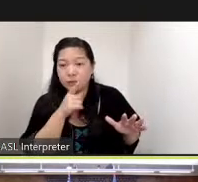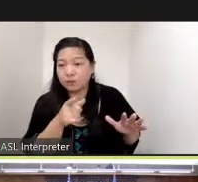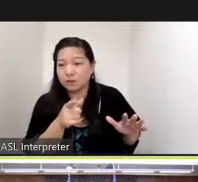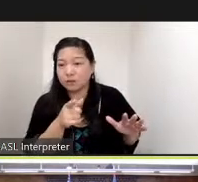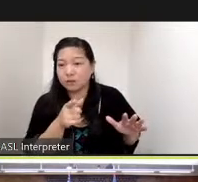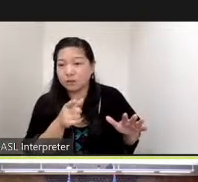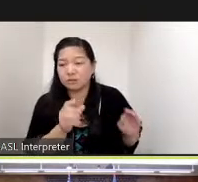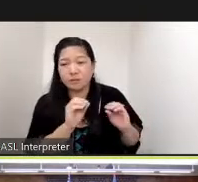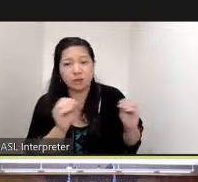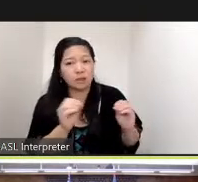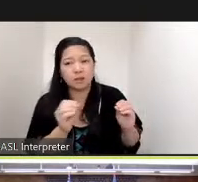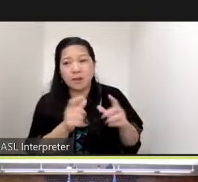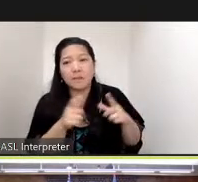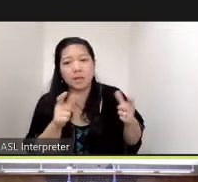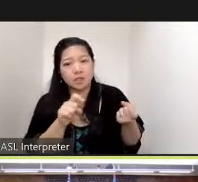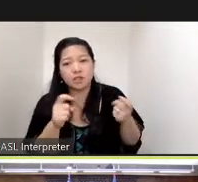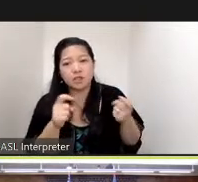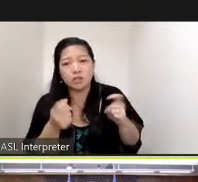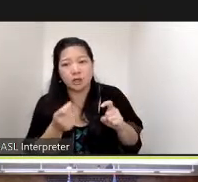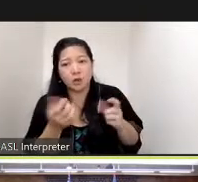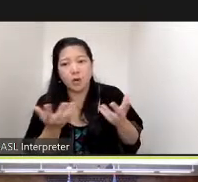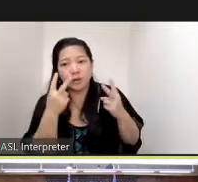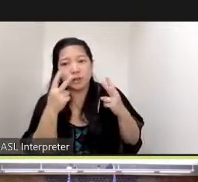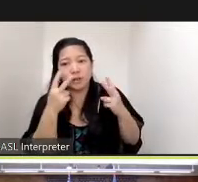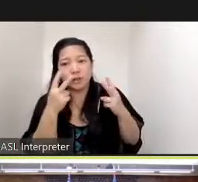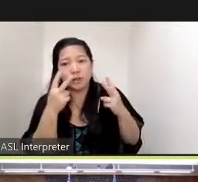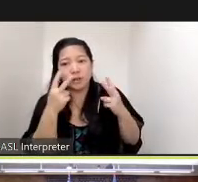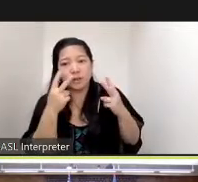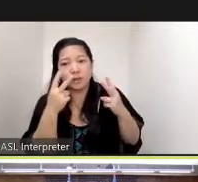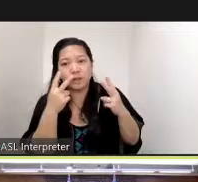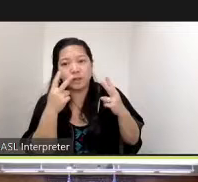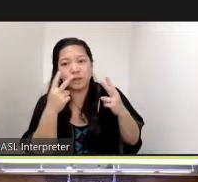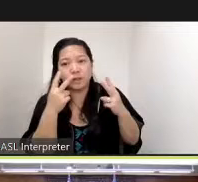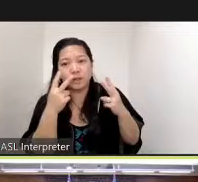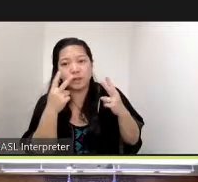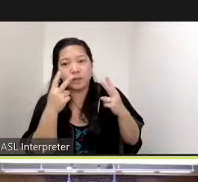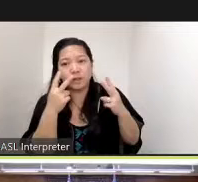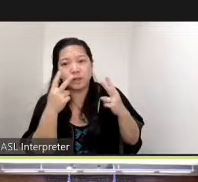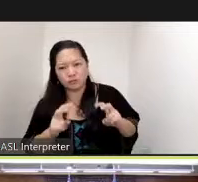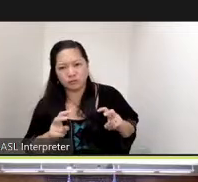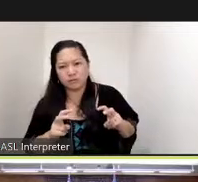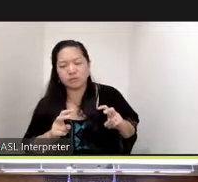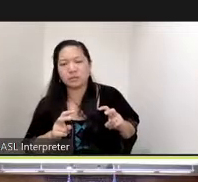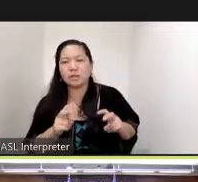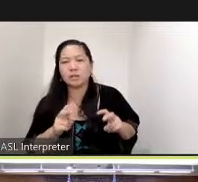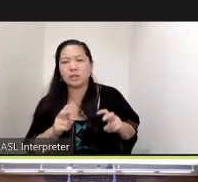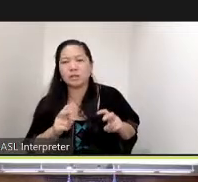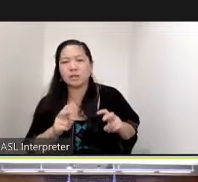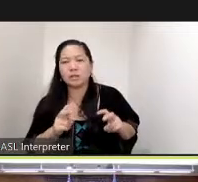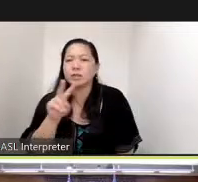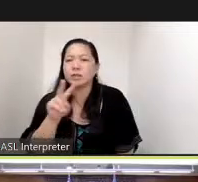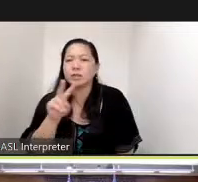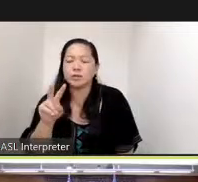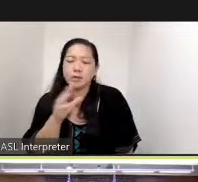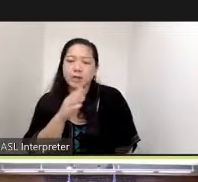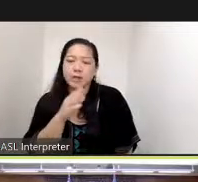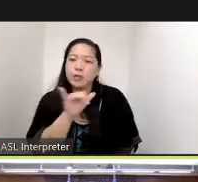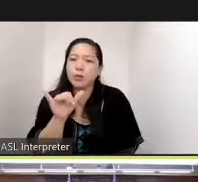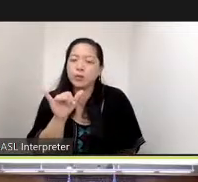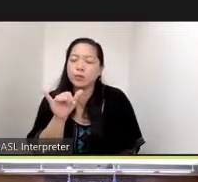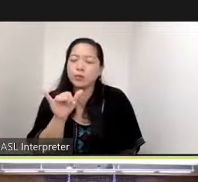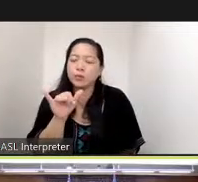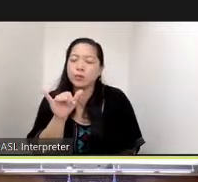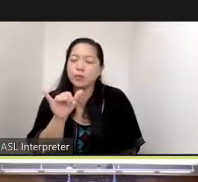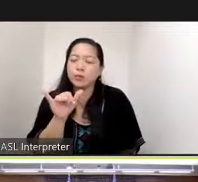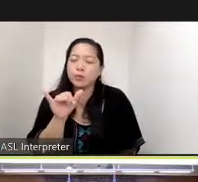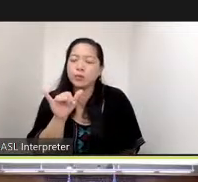change in what we've seen from previous reports, except for we did see in 2022 an uptick in those who had cancer as well as